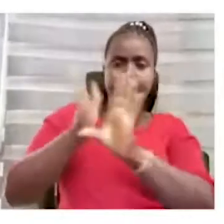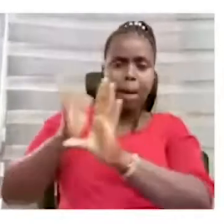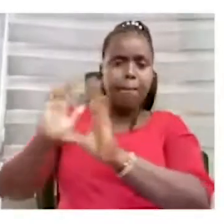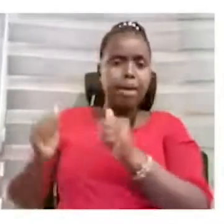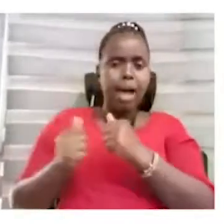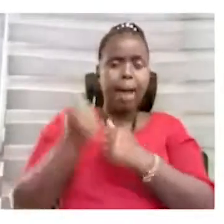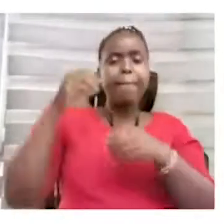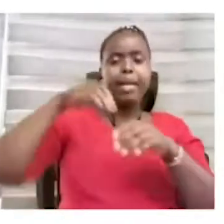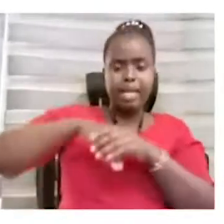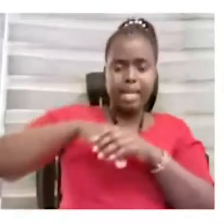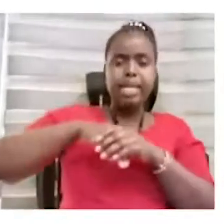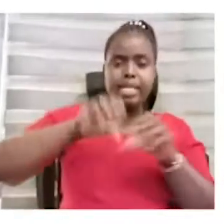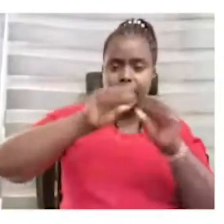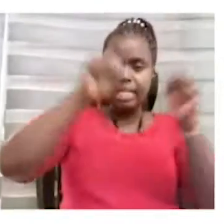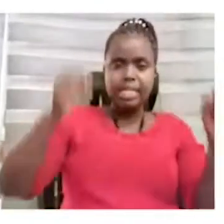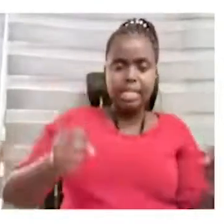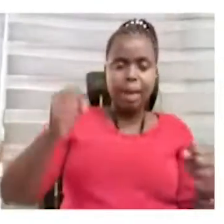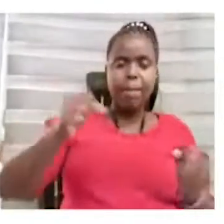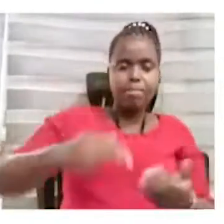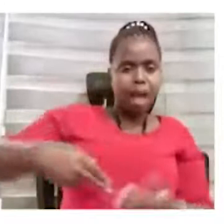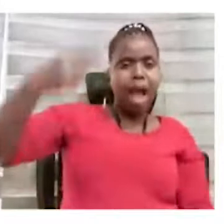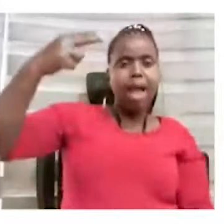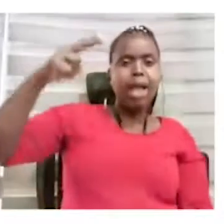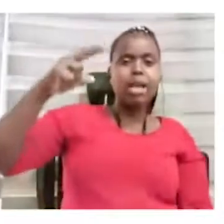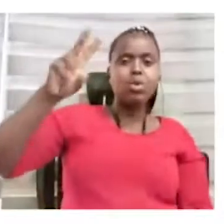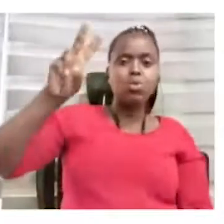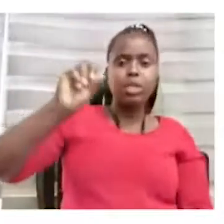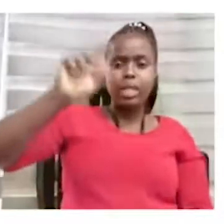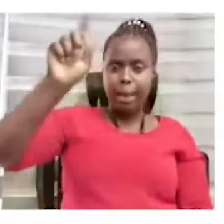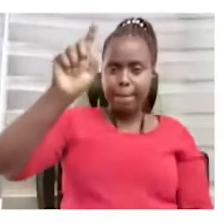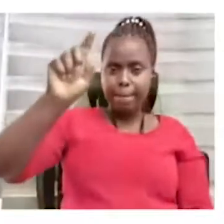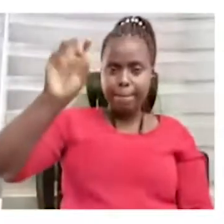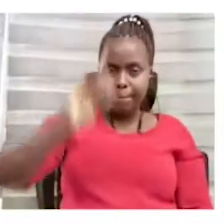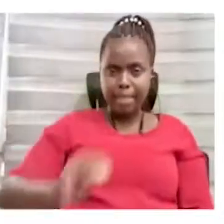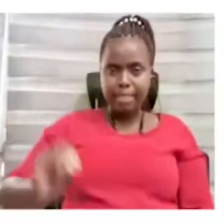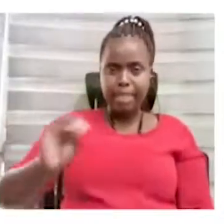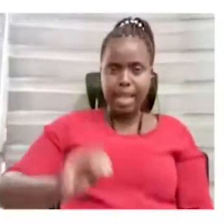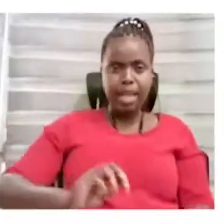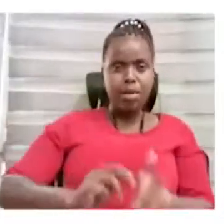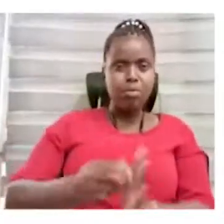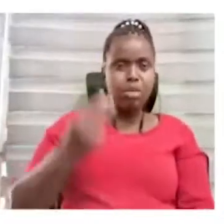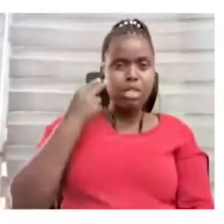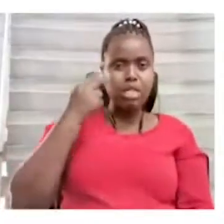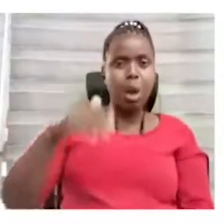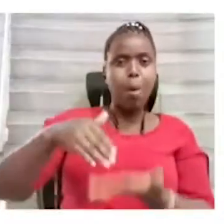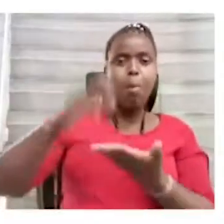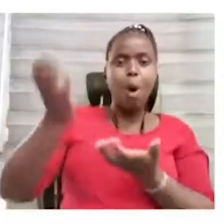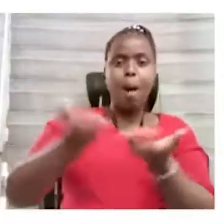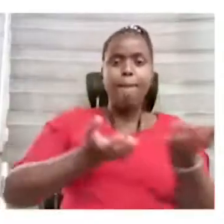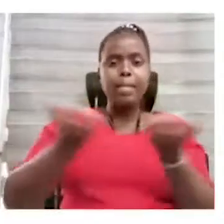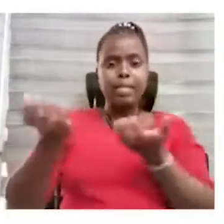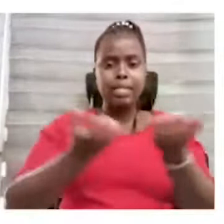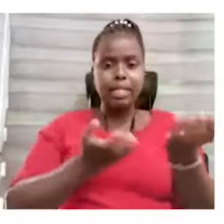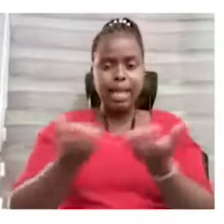20-30%, and we are seeing more businesses, both SME and micro SMEs, refusing